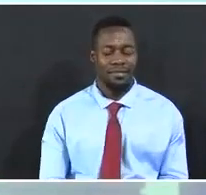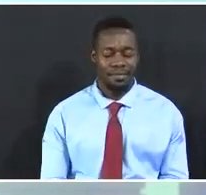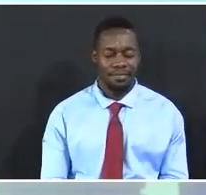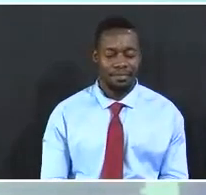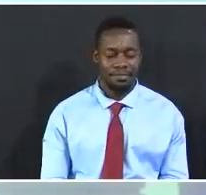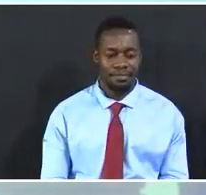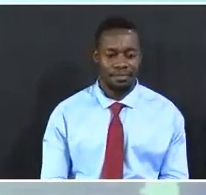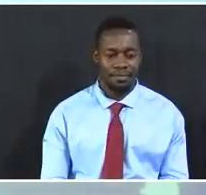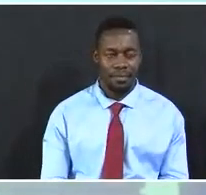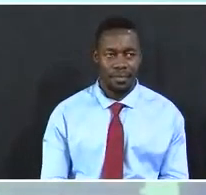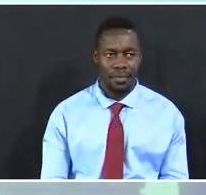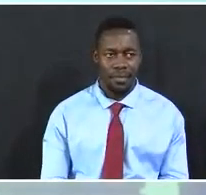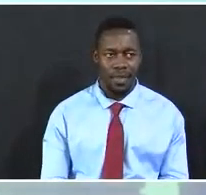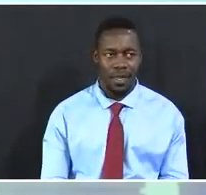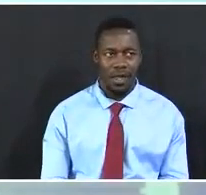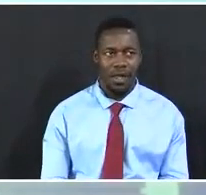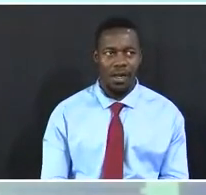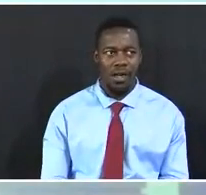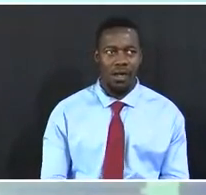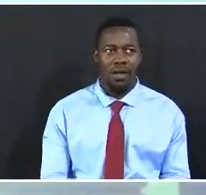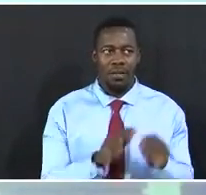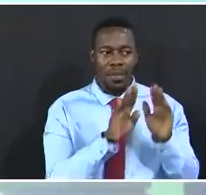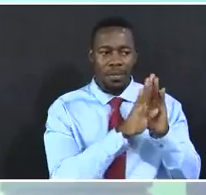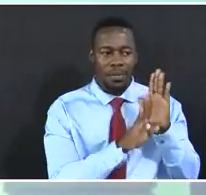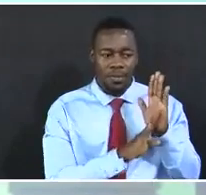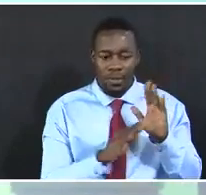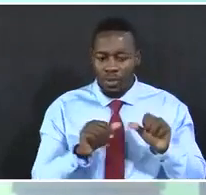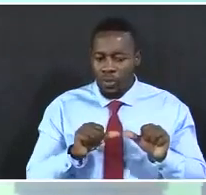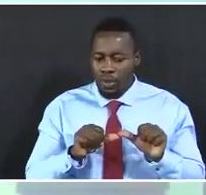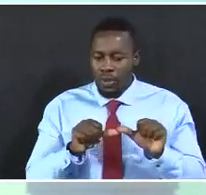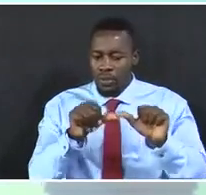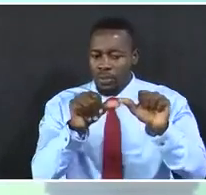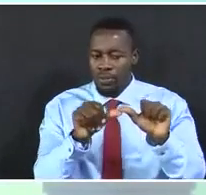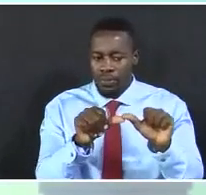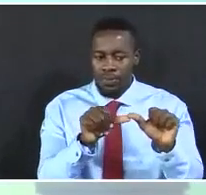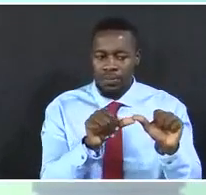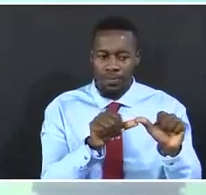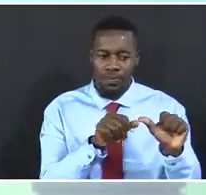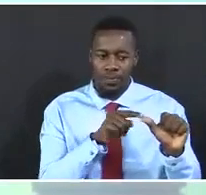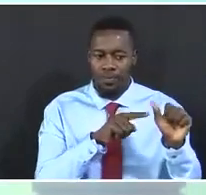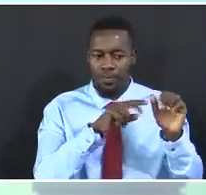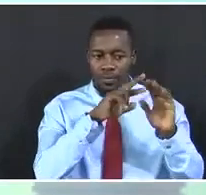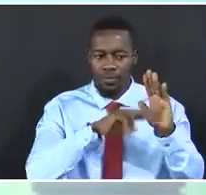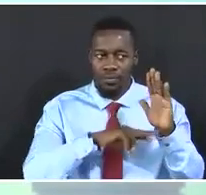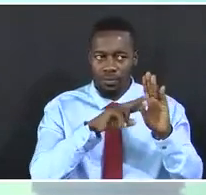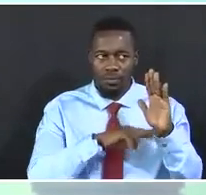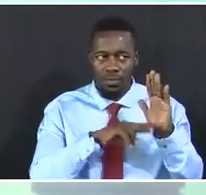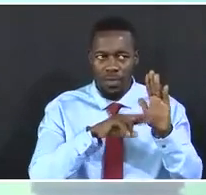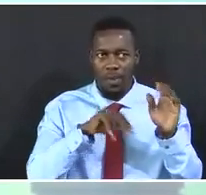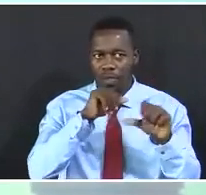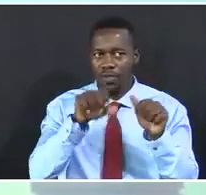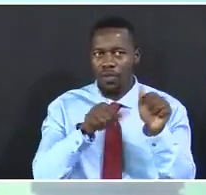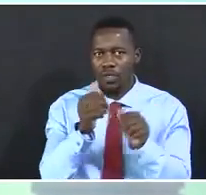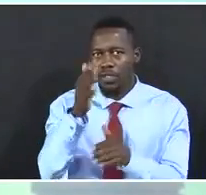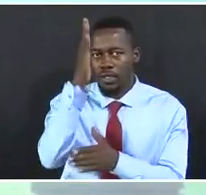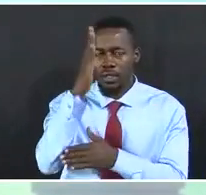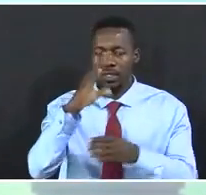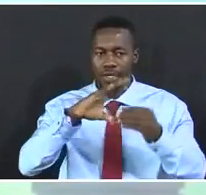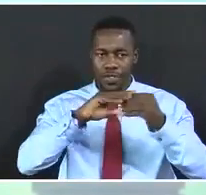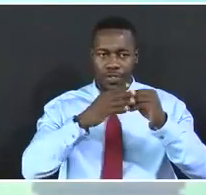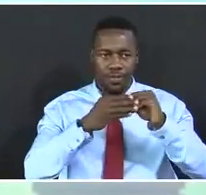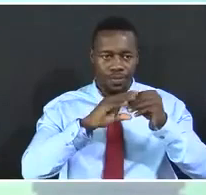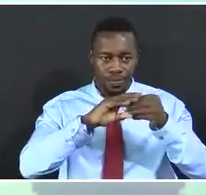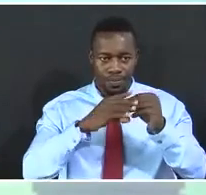And therefore, when David reminds us through the inspired word of the creator of the heavens and earth,